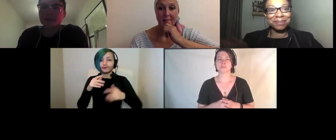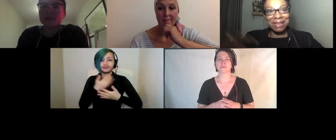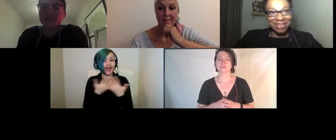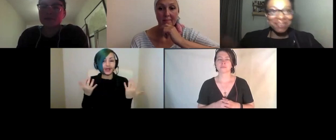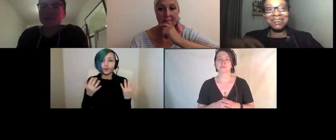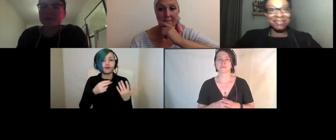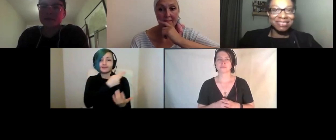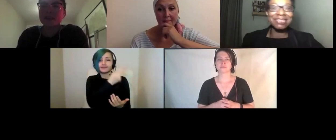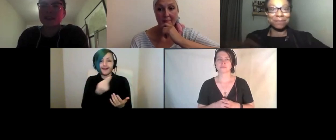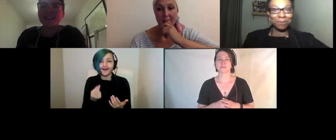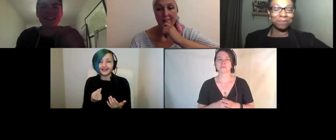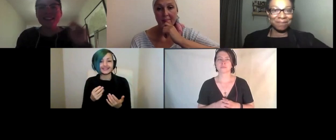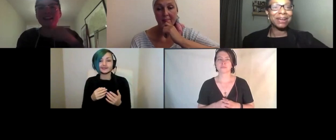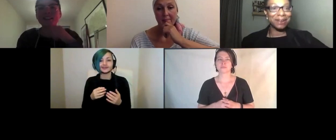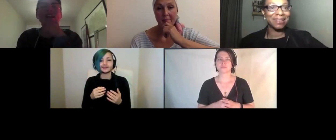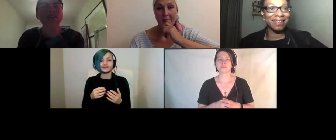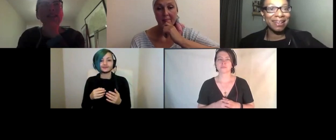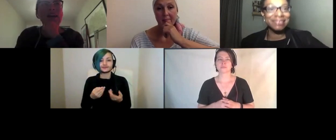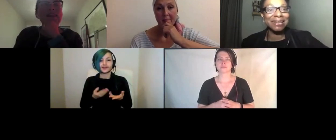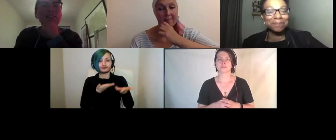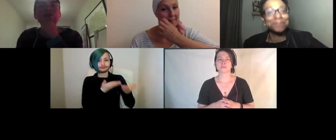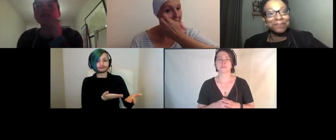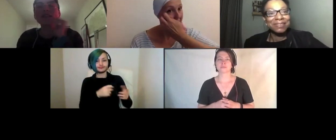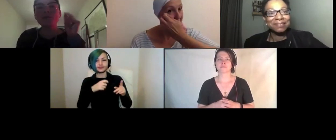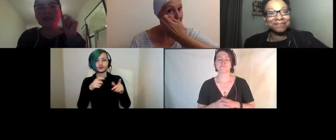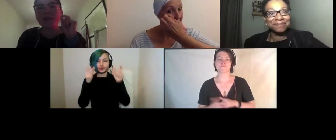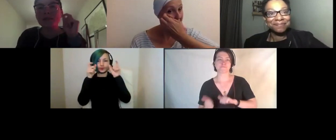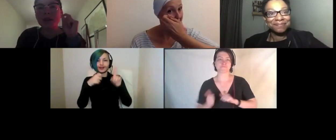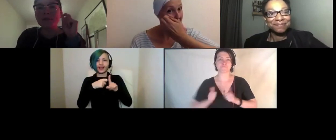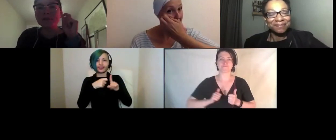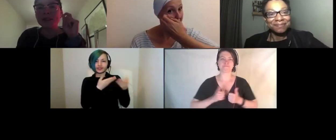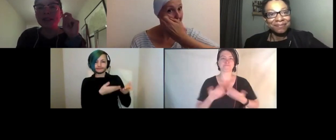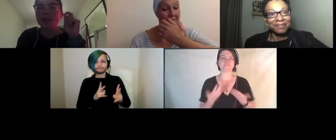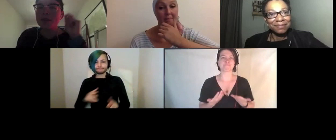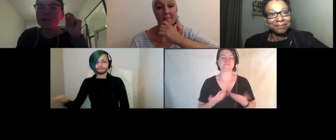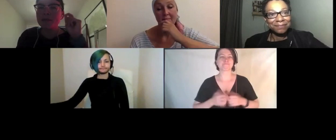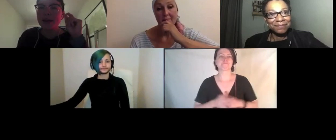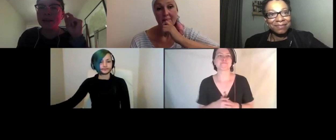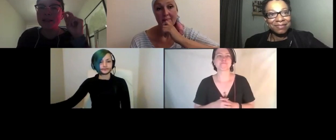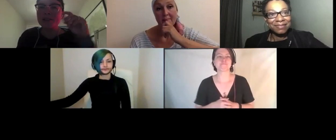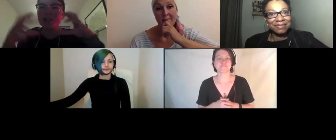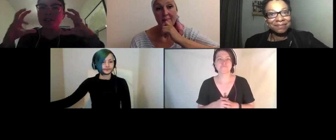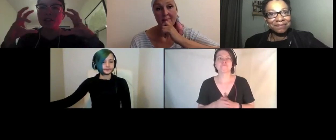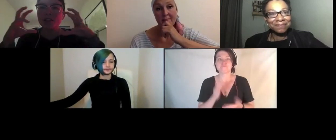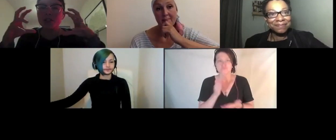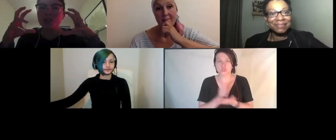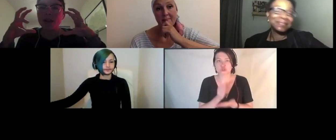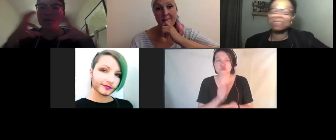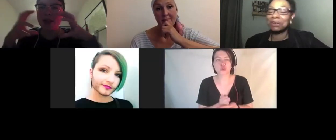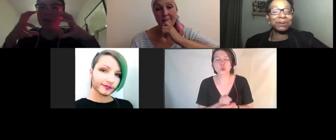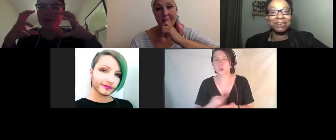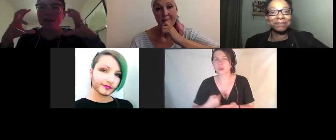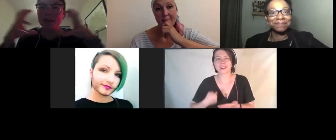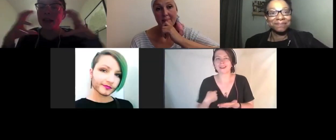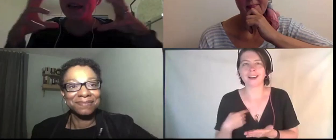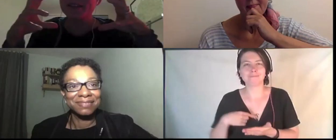that are making art in the same area Yeah, as them. that's true. I didn't want to, it wasn't my intention to try and frame